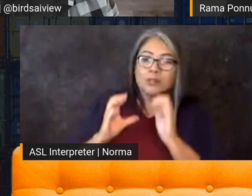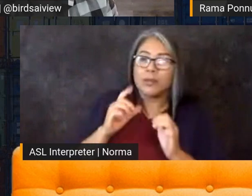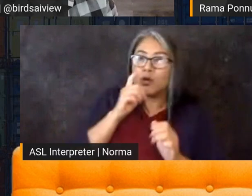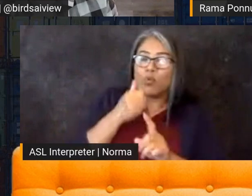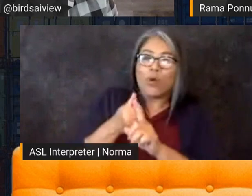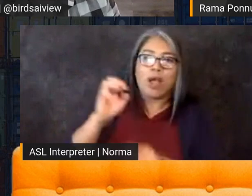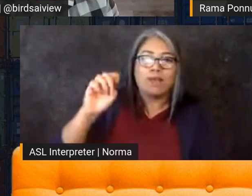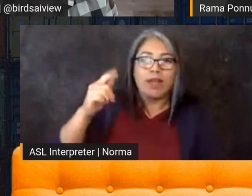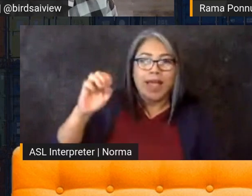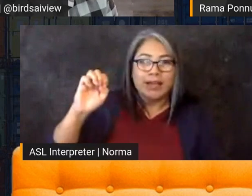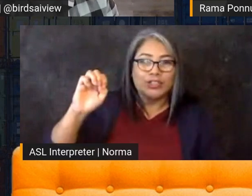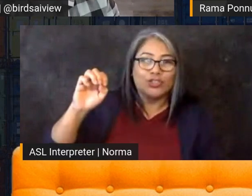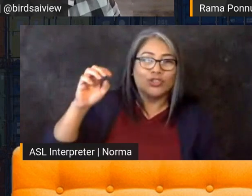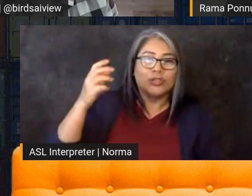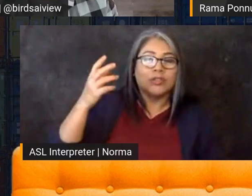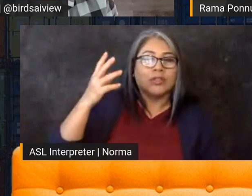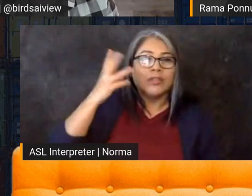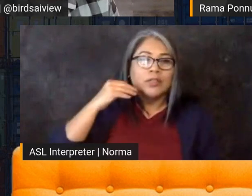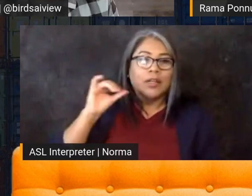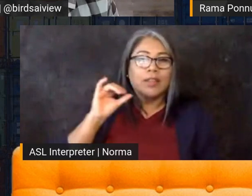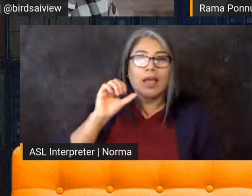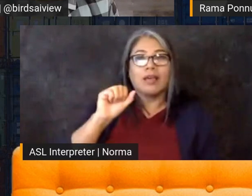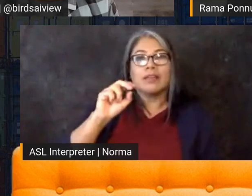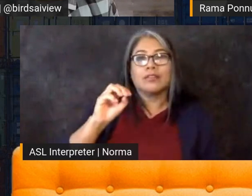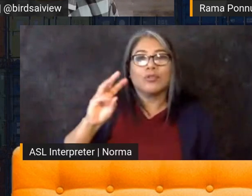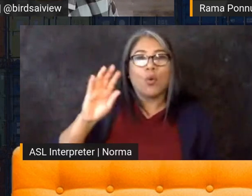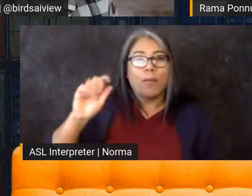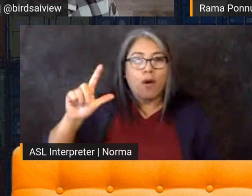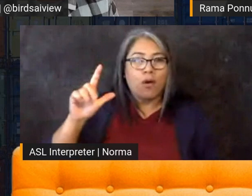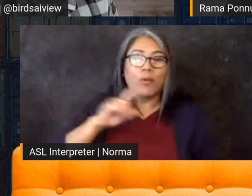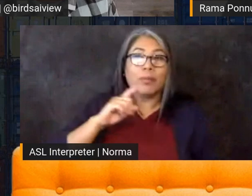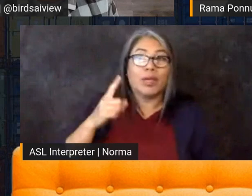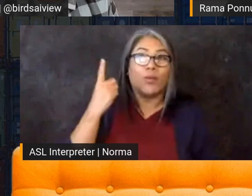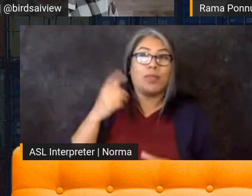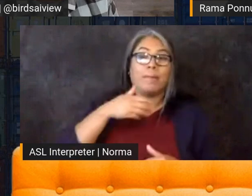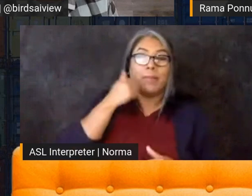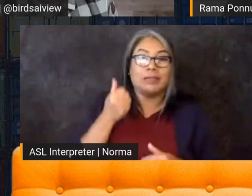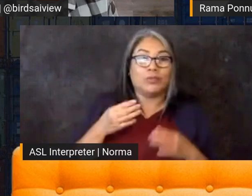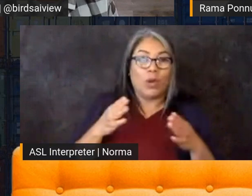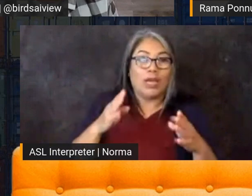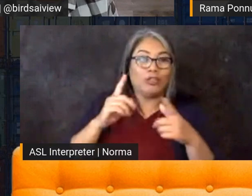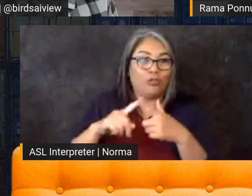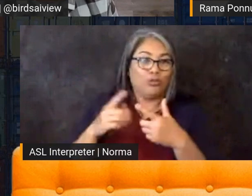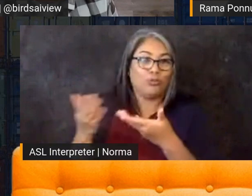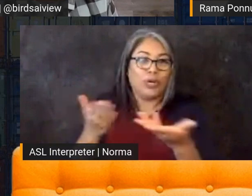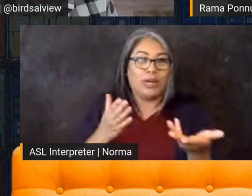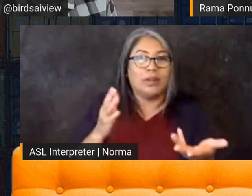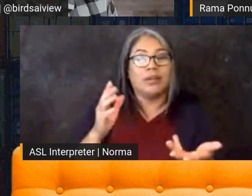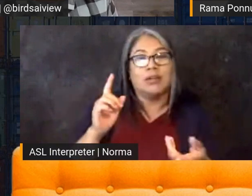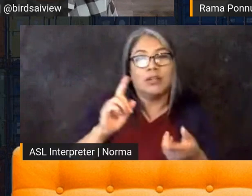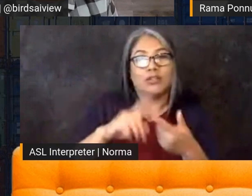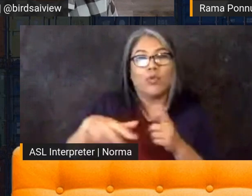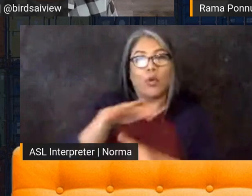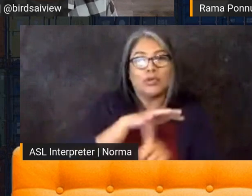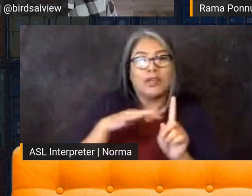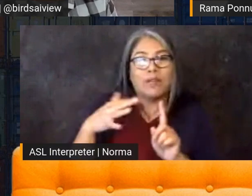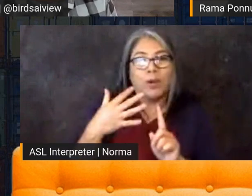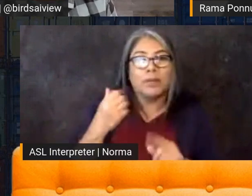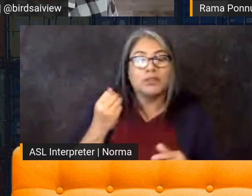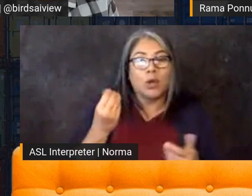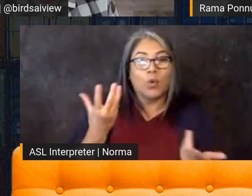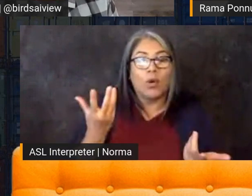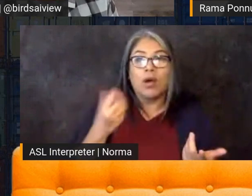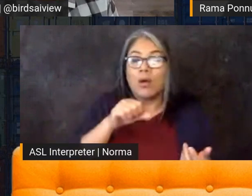in Kubernetes into those environments. And so love to see that. And I love to see that there's an actual Snowball device behind